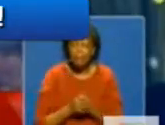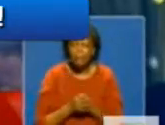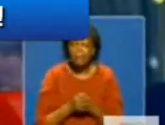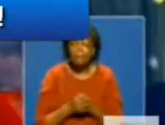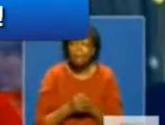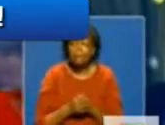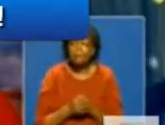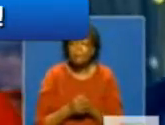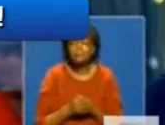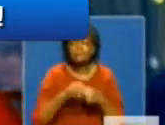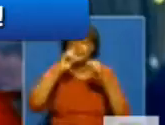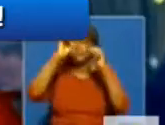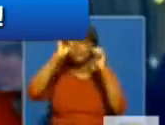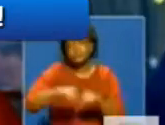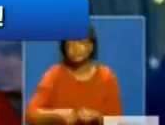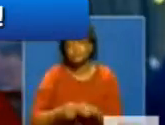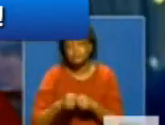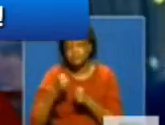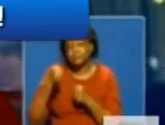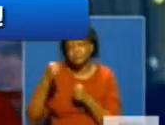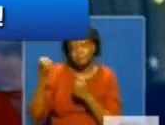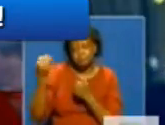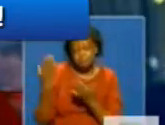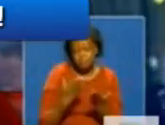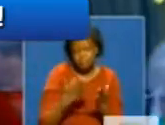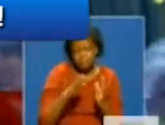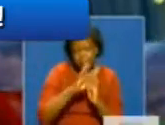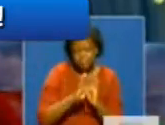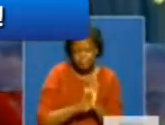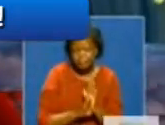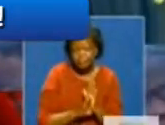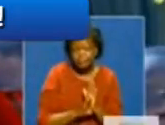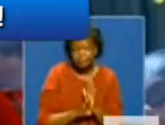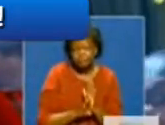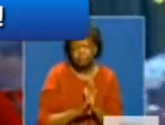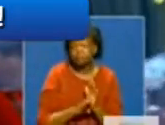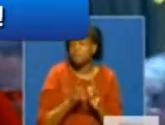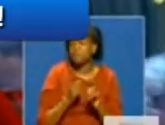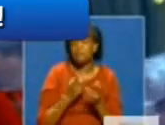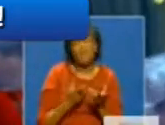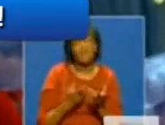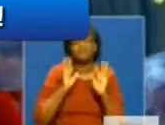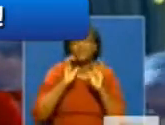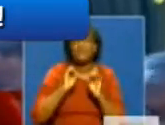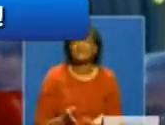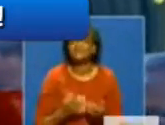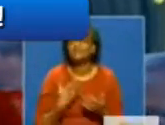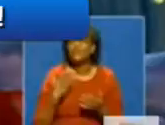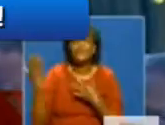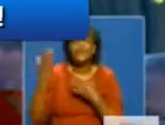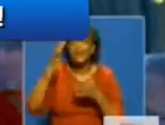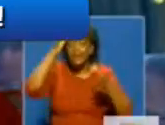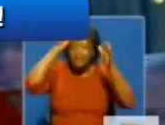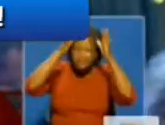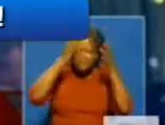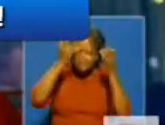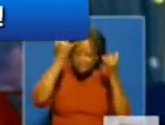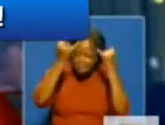You can come with a bill, and where you get it is irrelevant, or you could come with a suggestion or